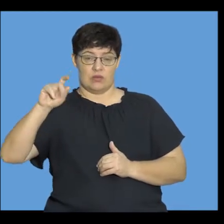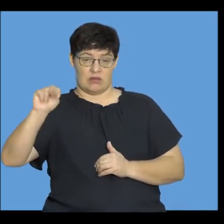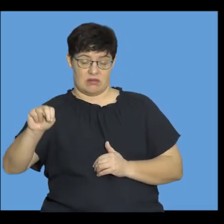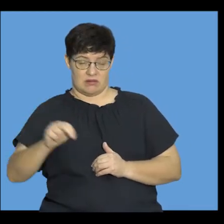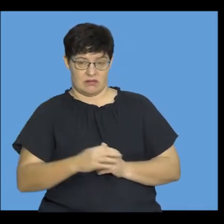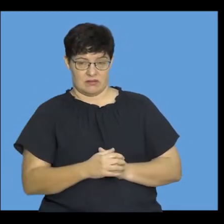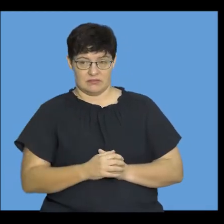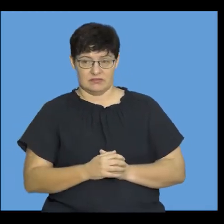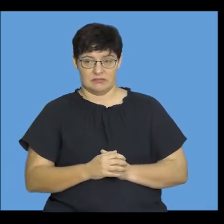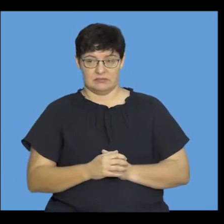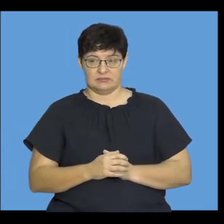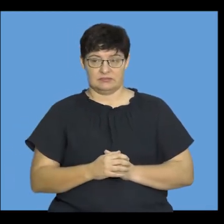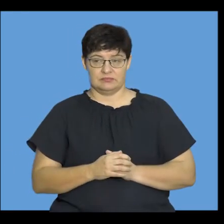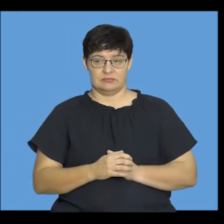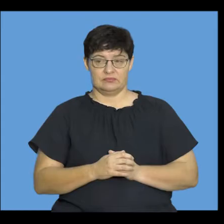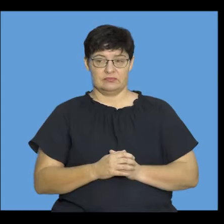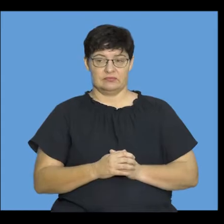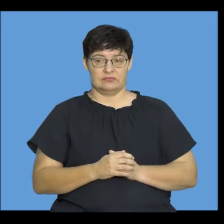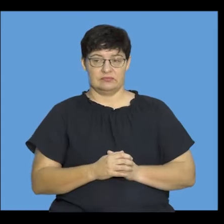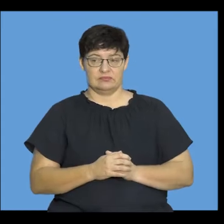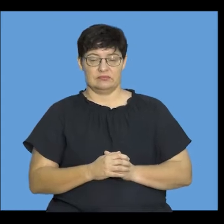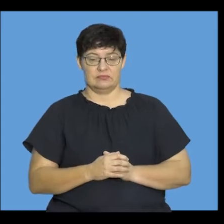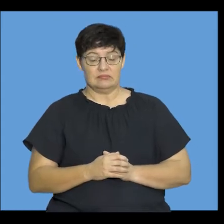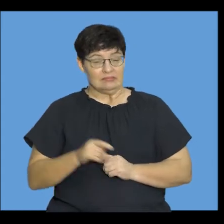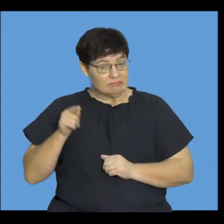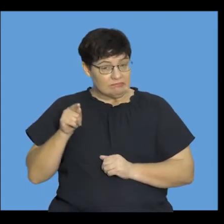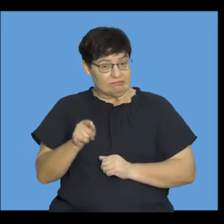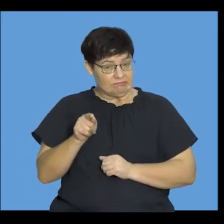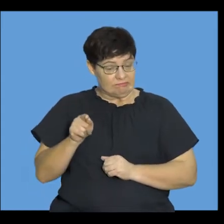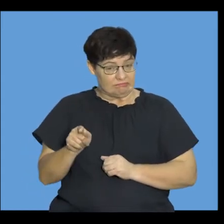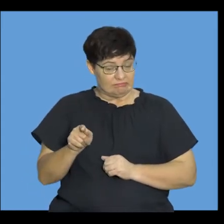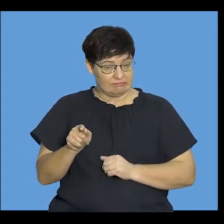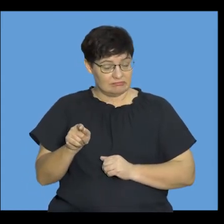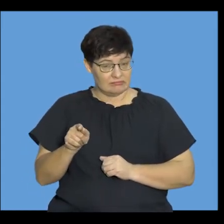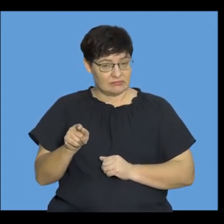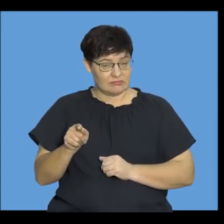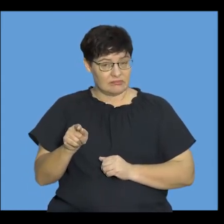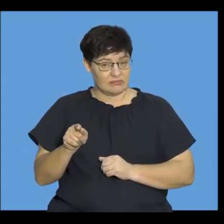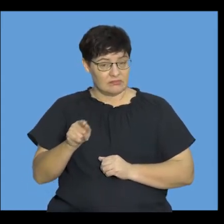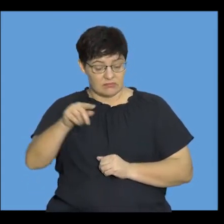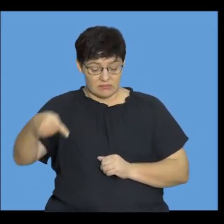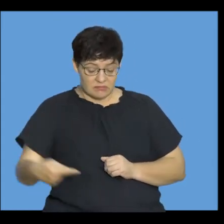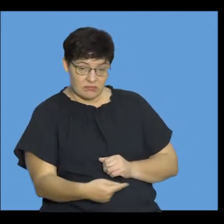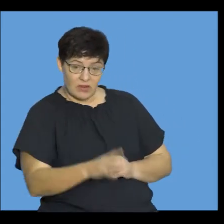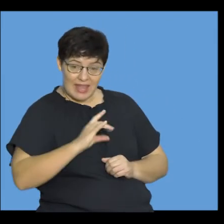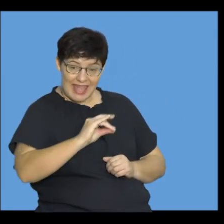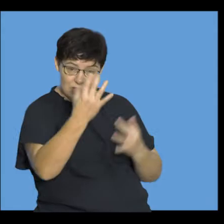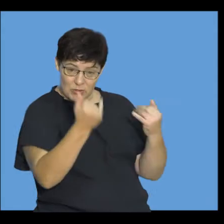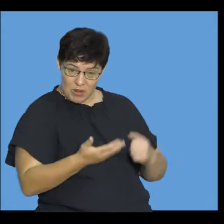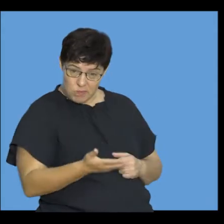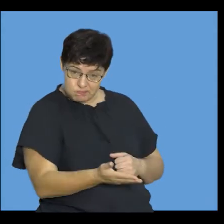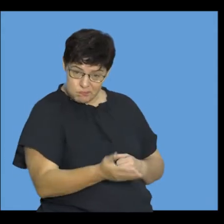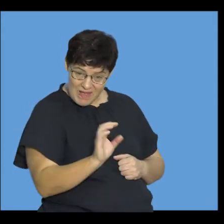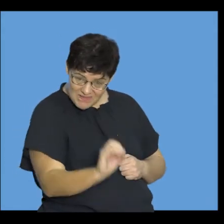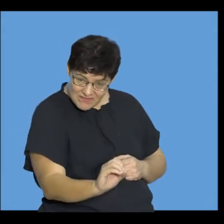Right? The question is, would depreciation appear in your cash